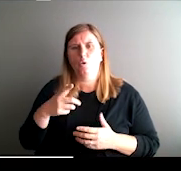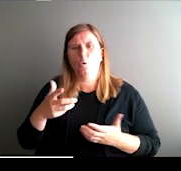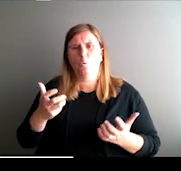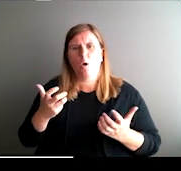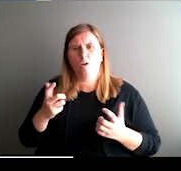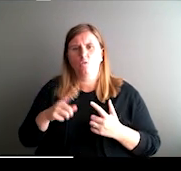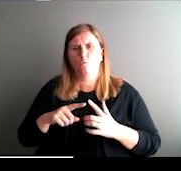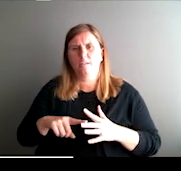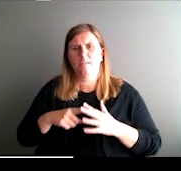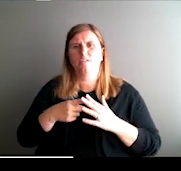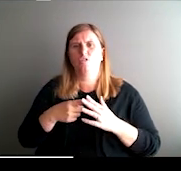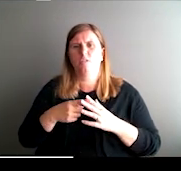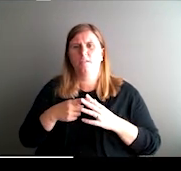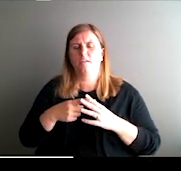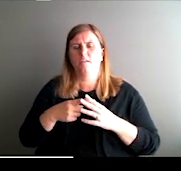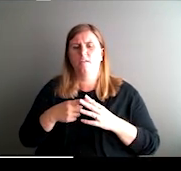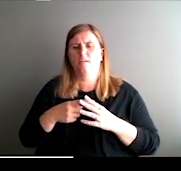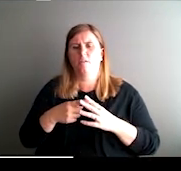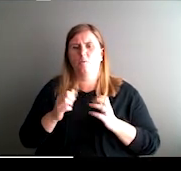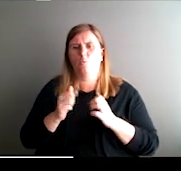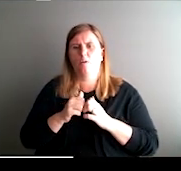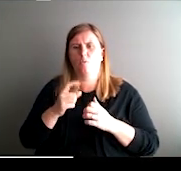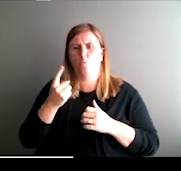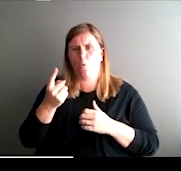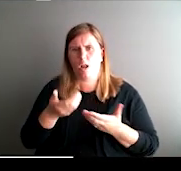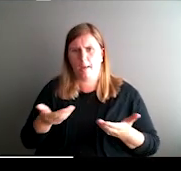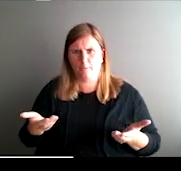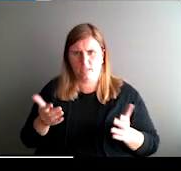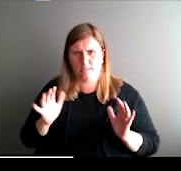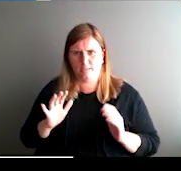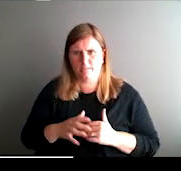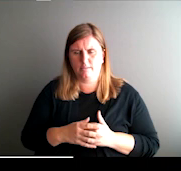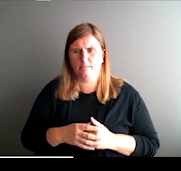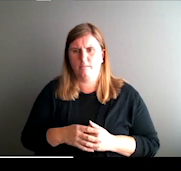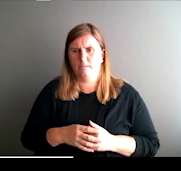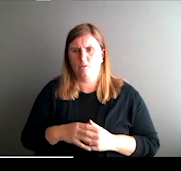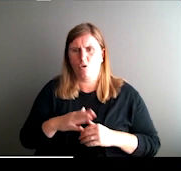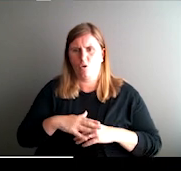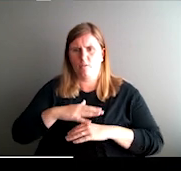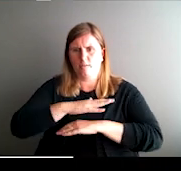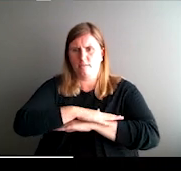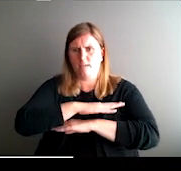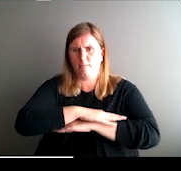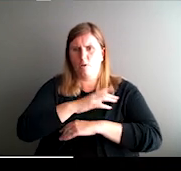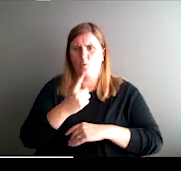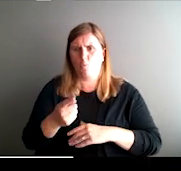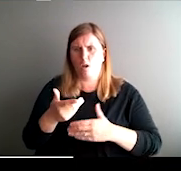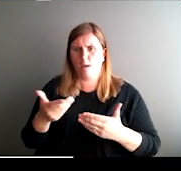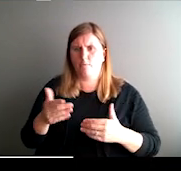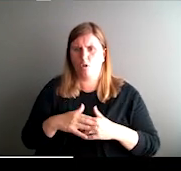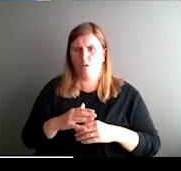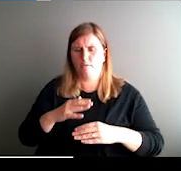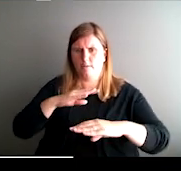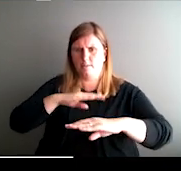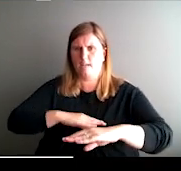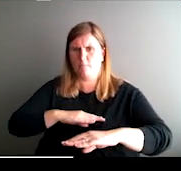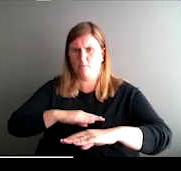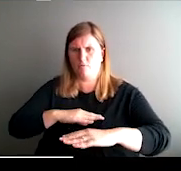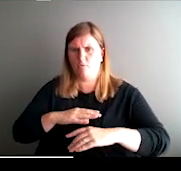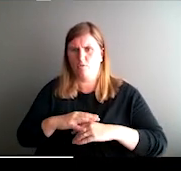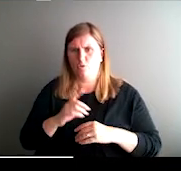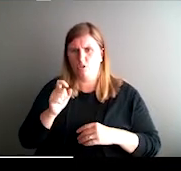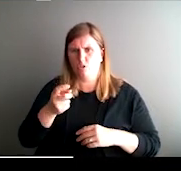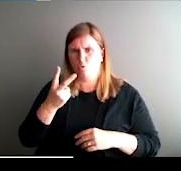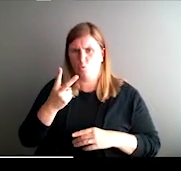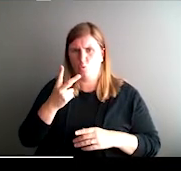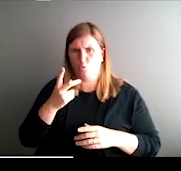to initially begin with just one object on the table and one object on the table in front of you. So you need